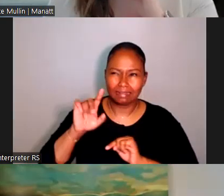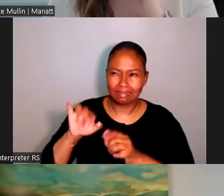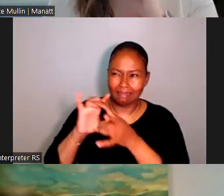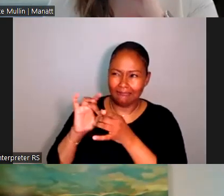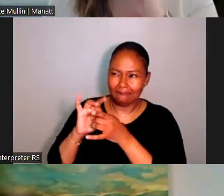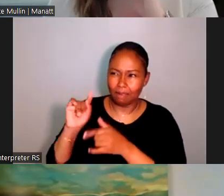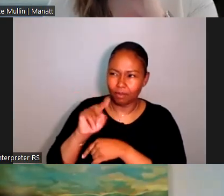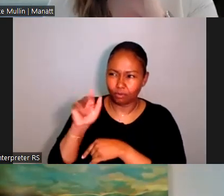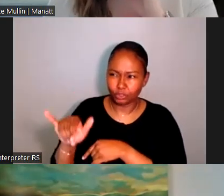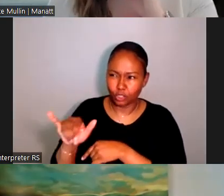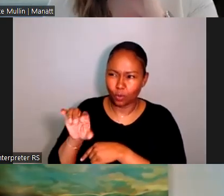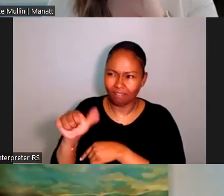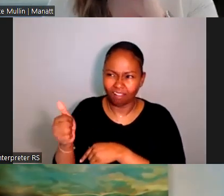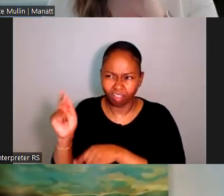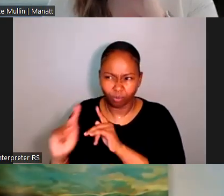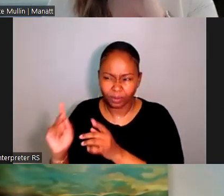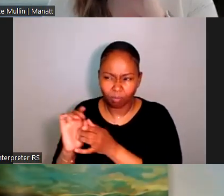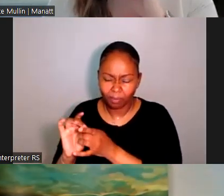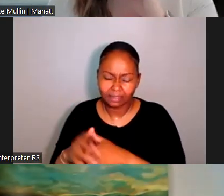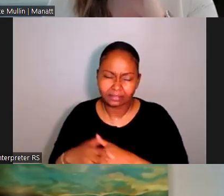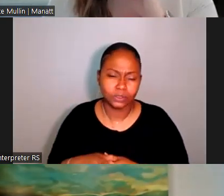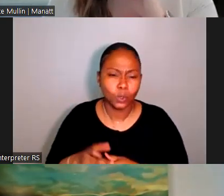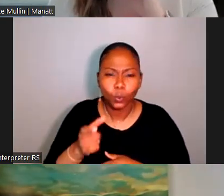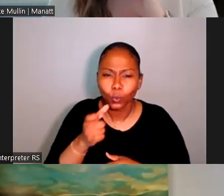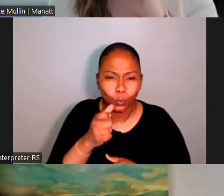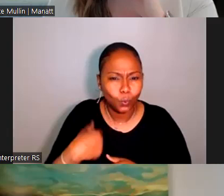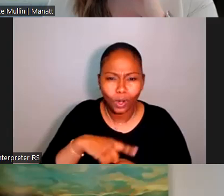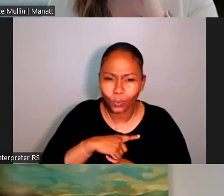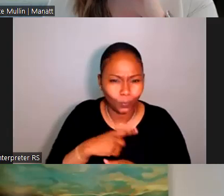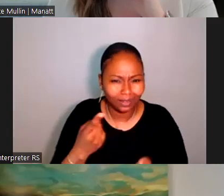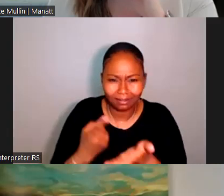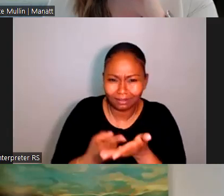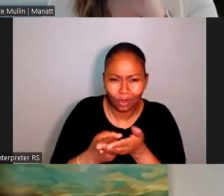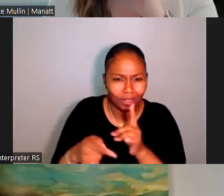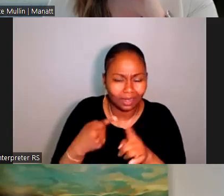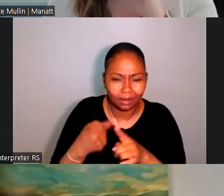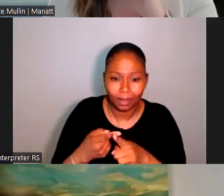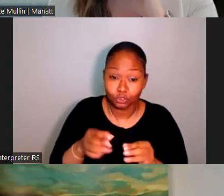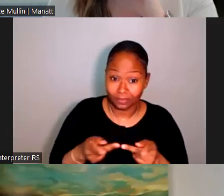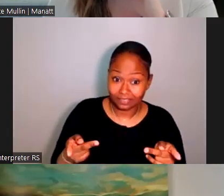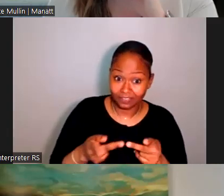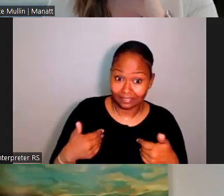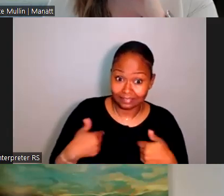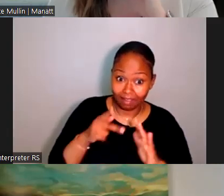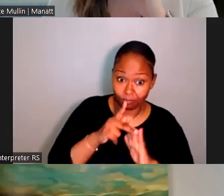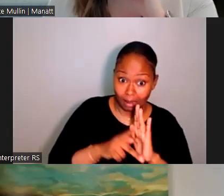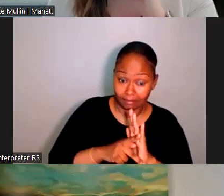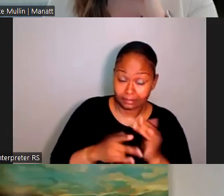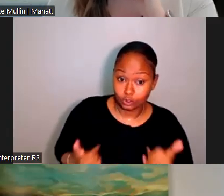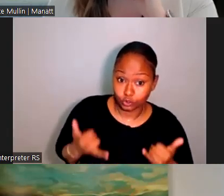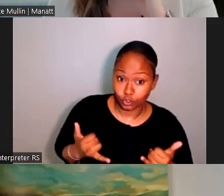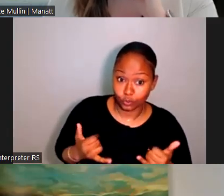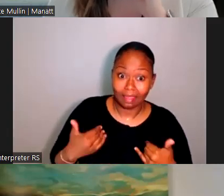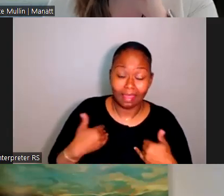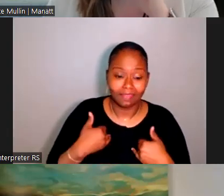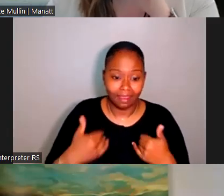others made is, who are we talking about here, right? So facilities have policies currently, and there's